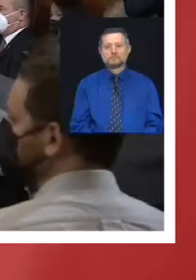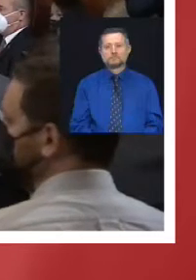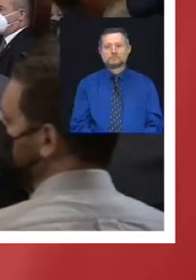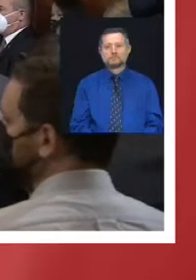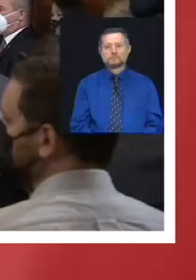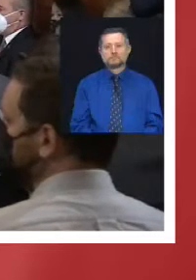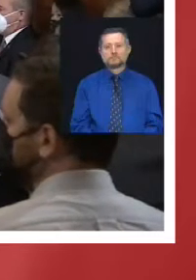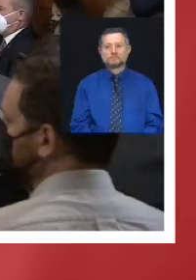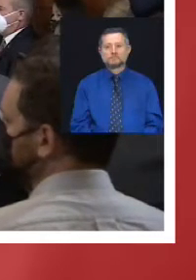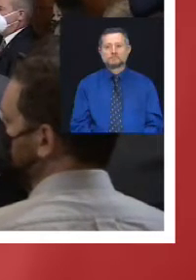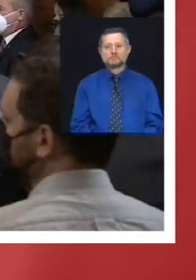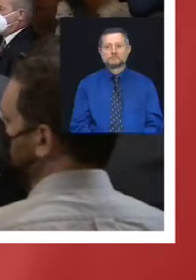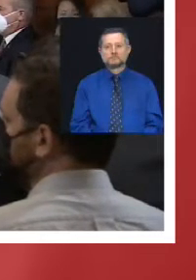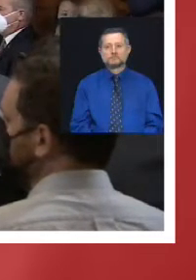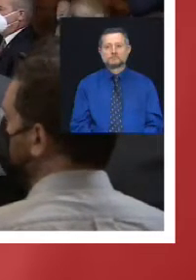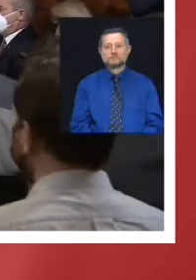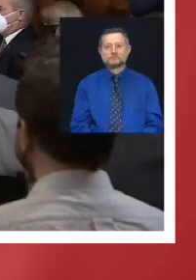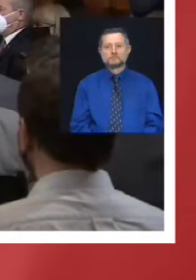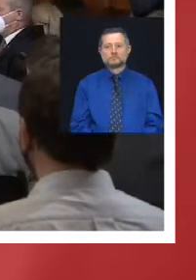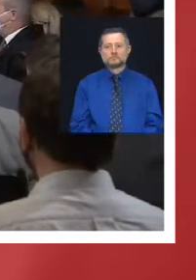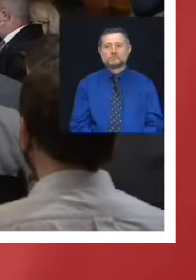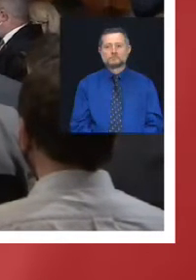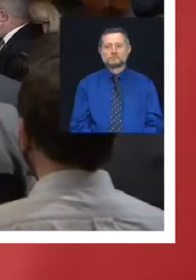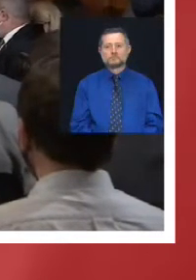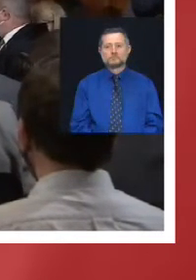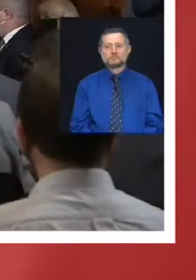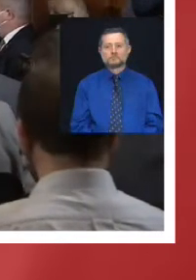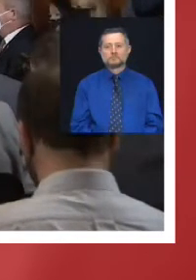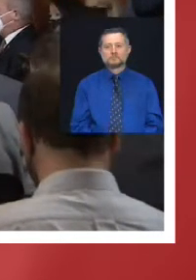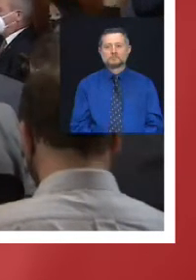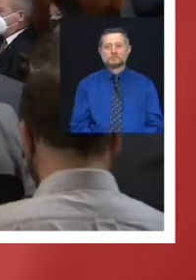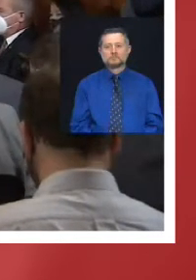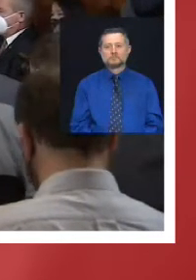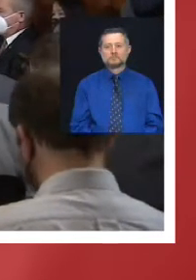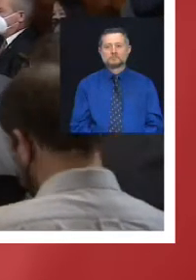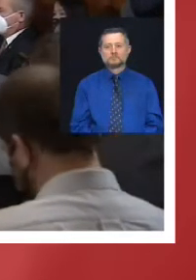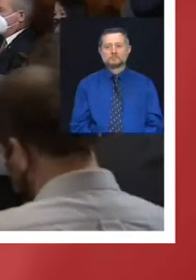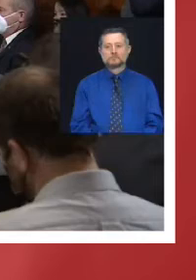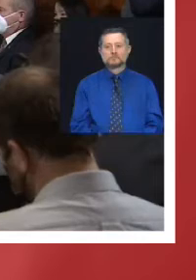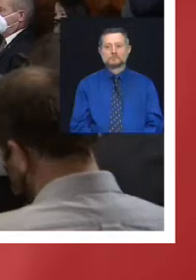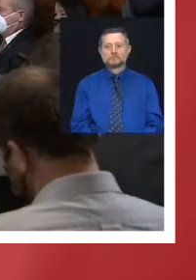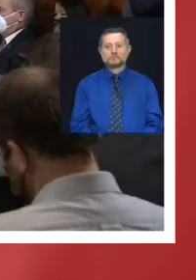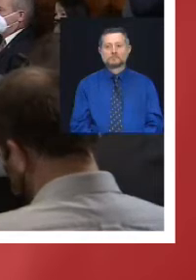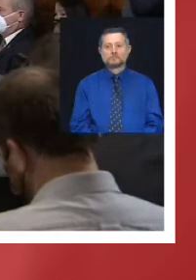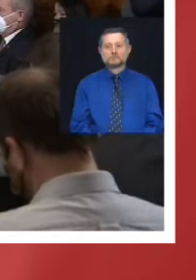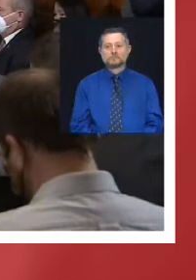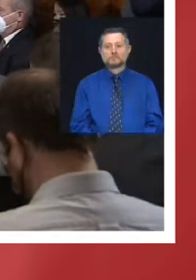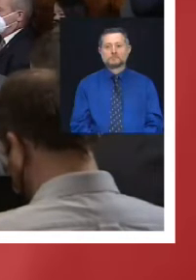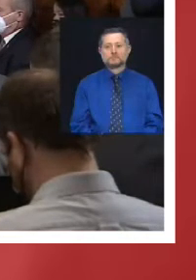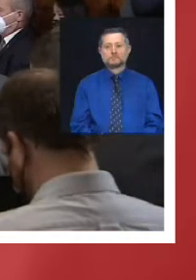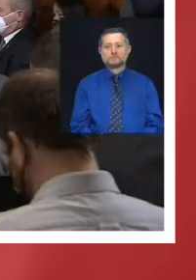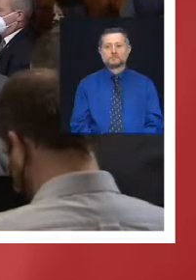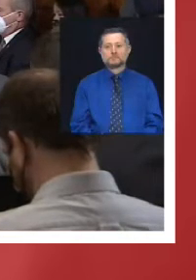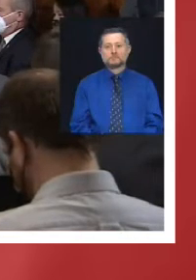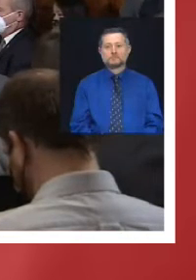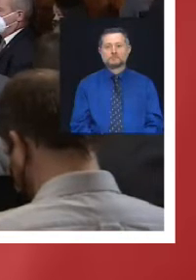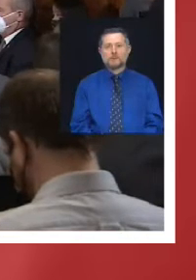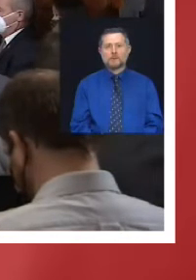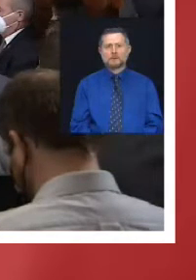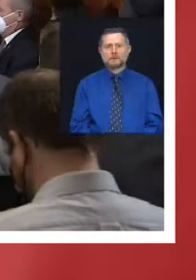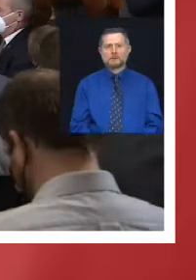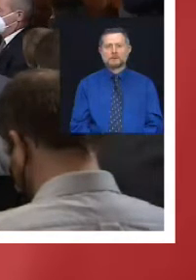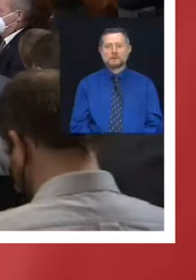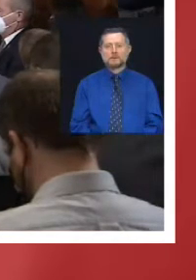speaker. So that event should get underway here in just a little bit from Albany. The formal swearing-in